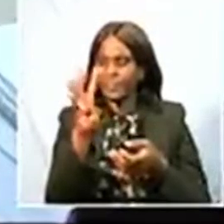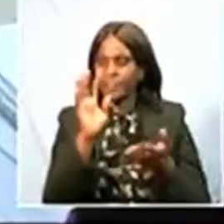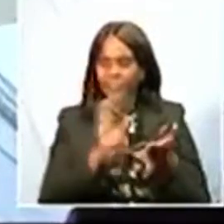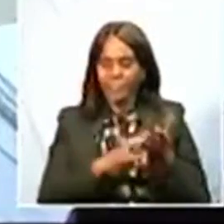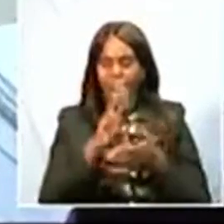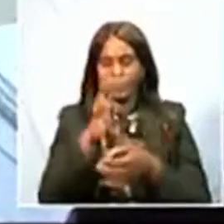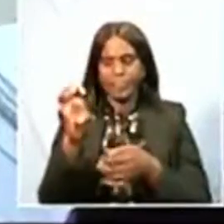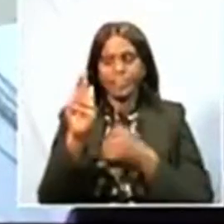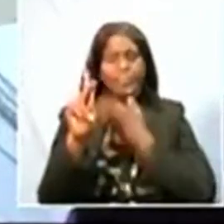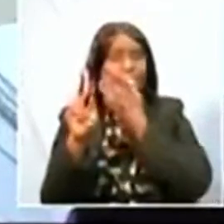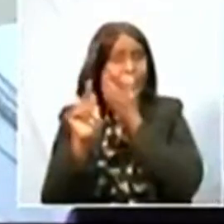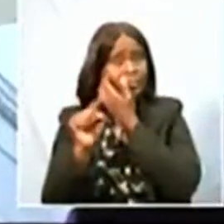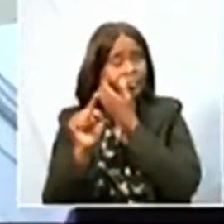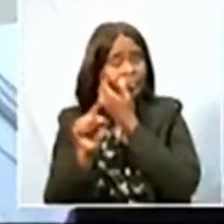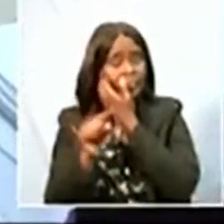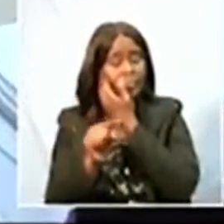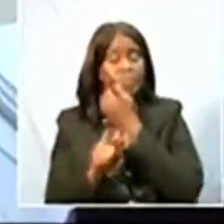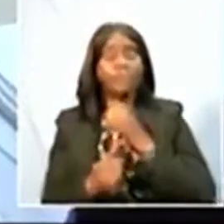1,574,400 kwacha.